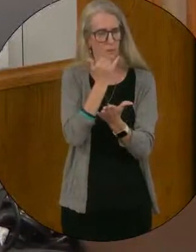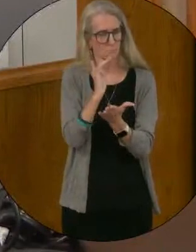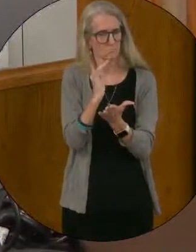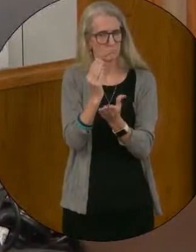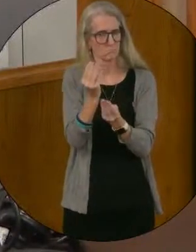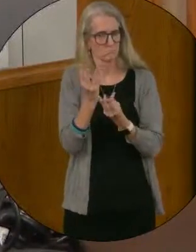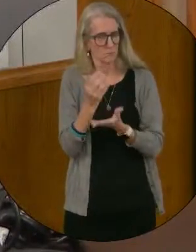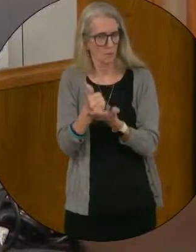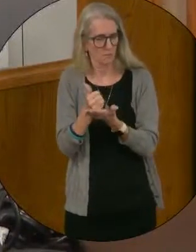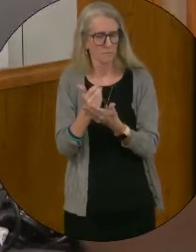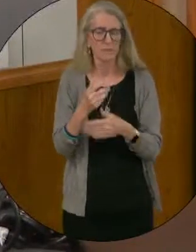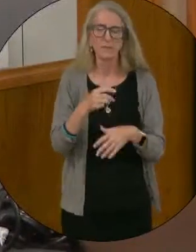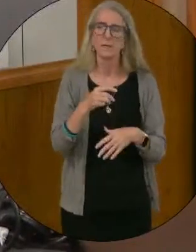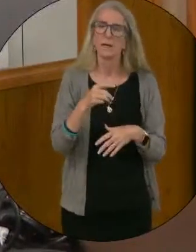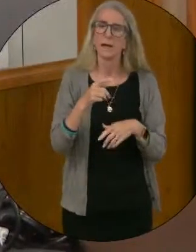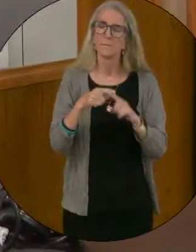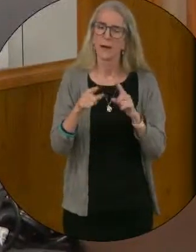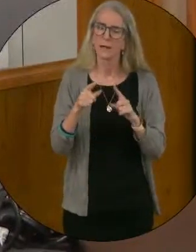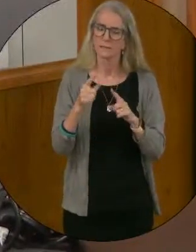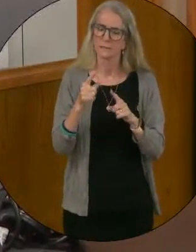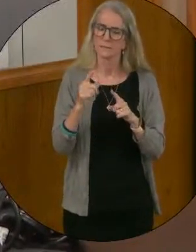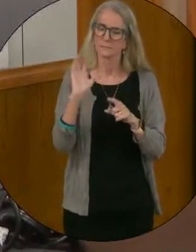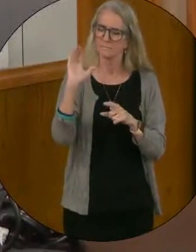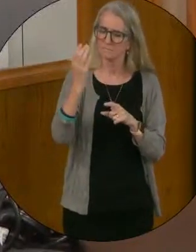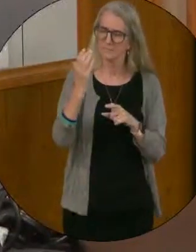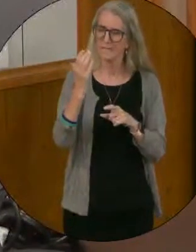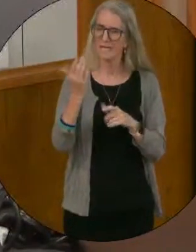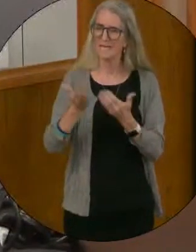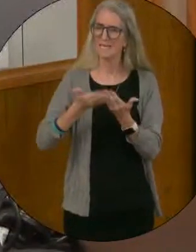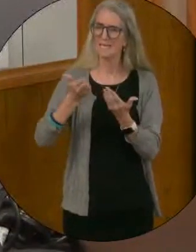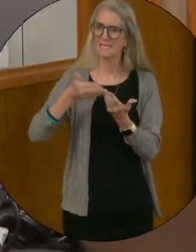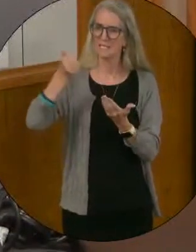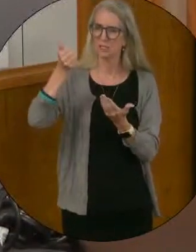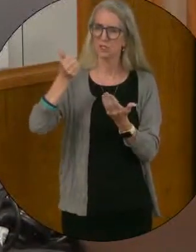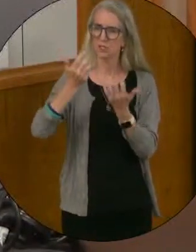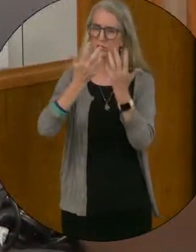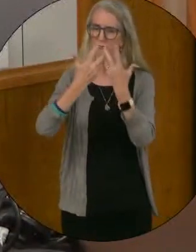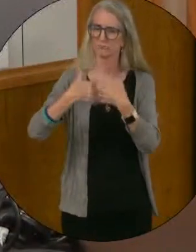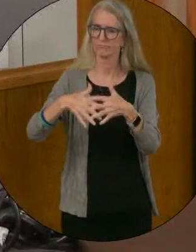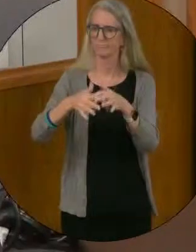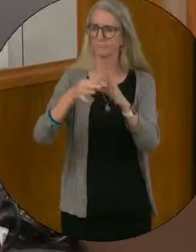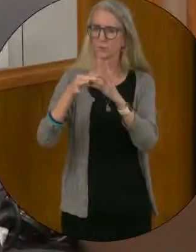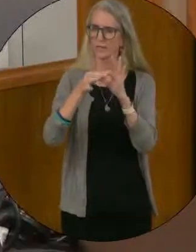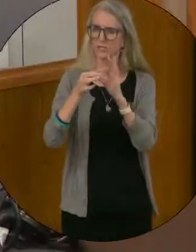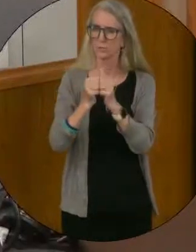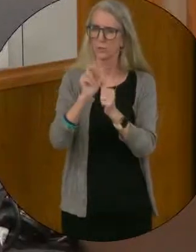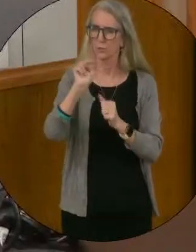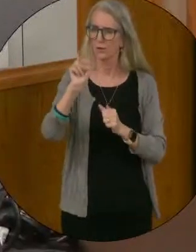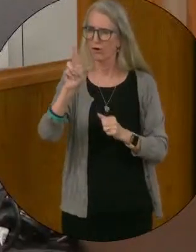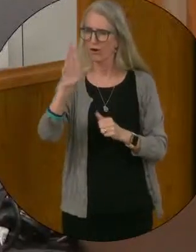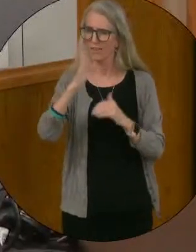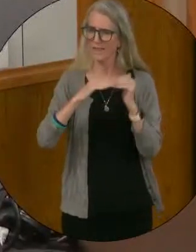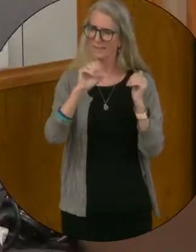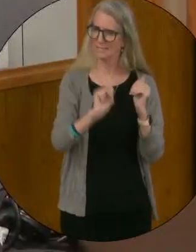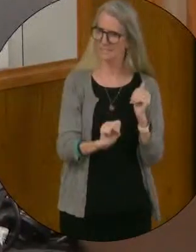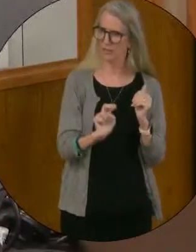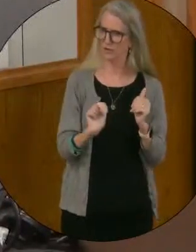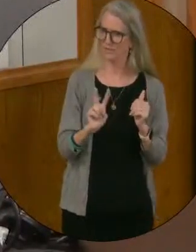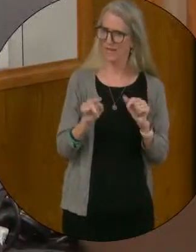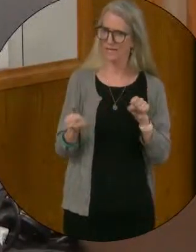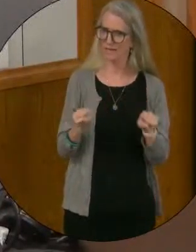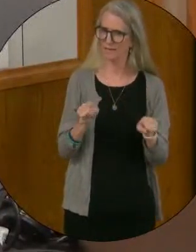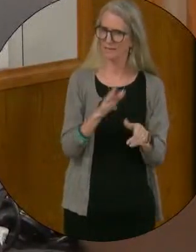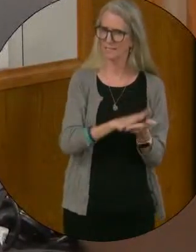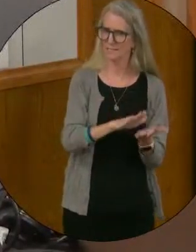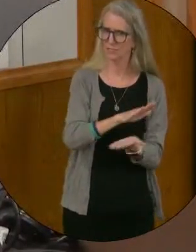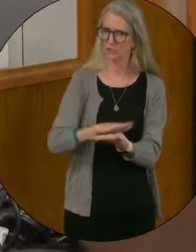me, that it has been an easier relationship with UNR than the Southern Nevada institutions. And